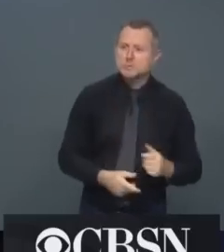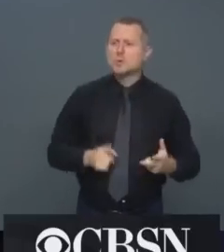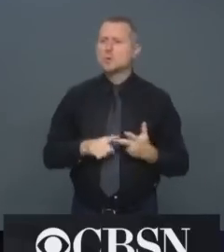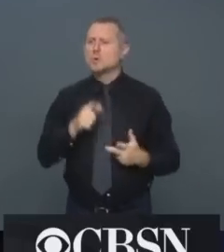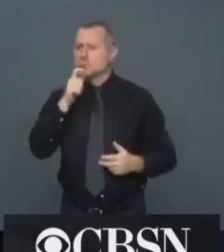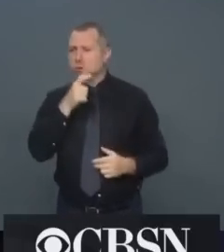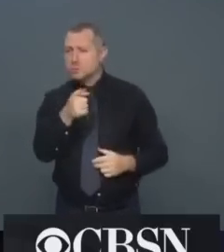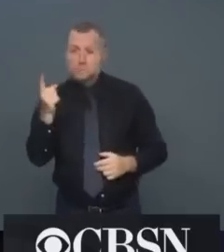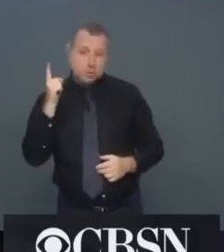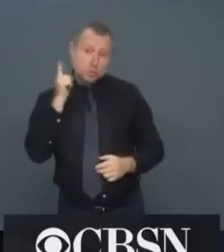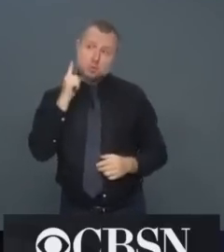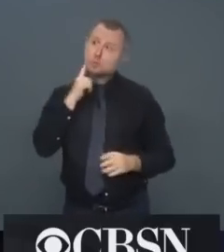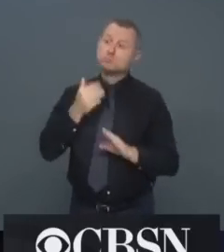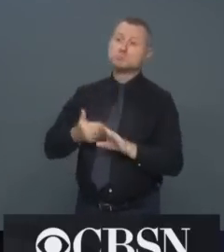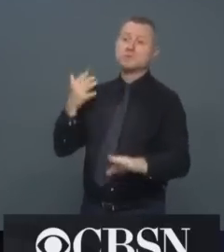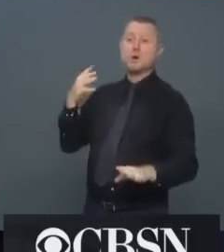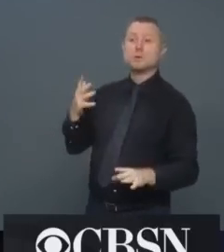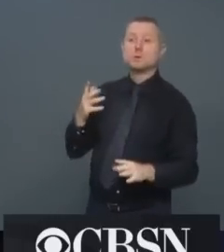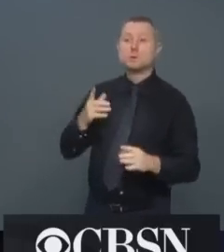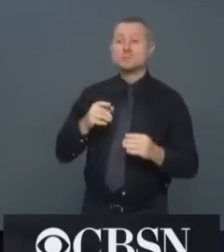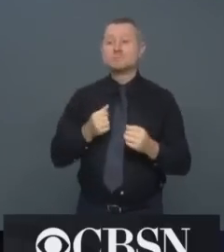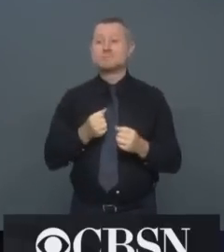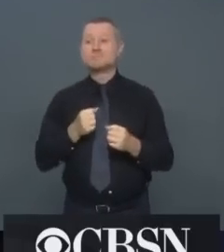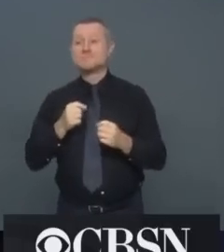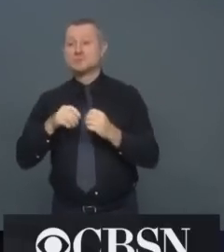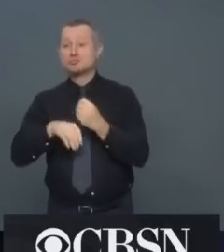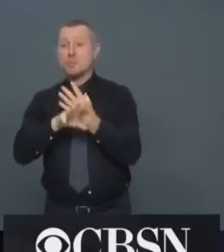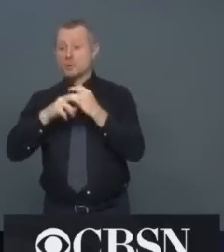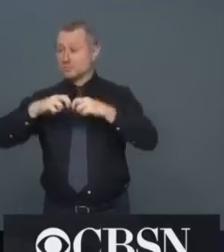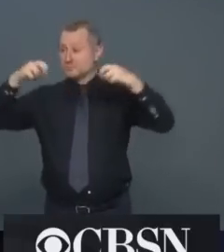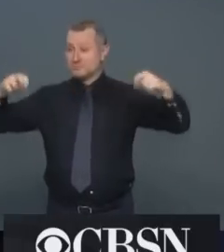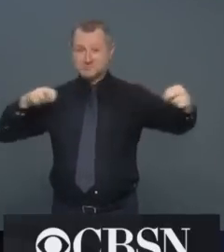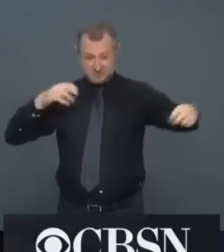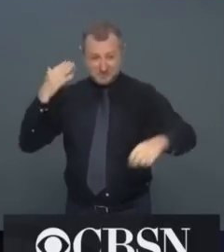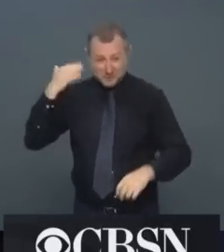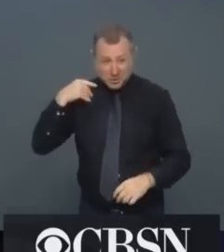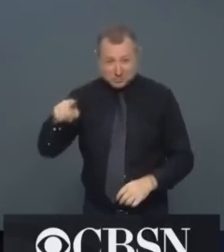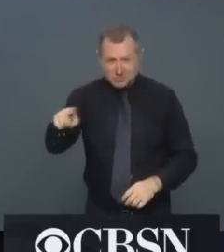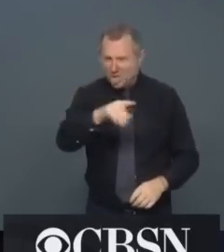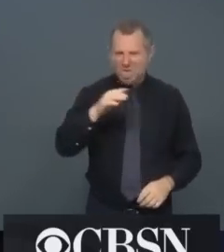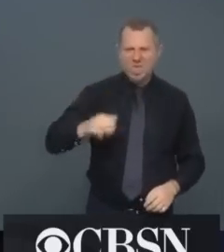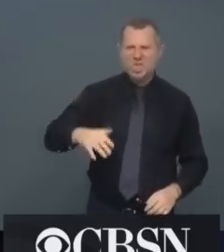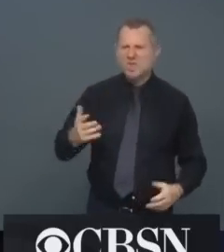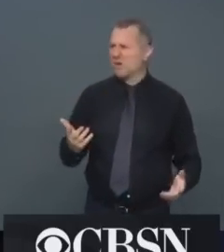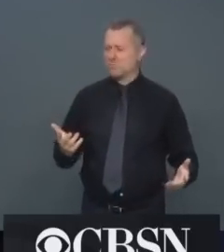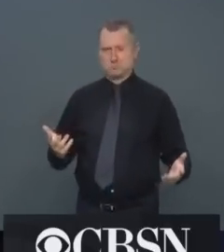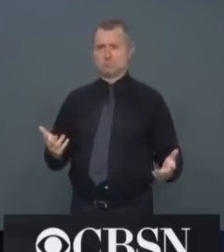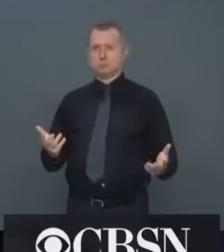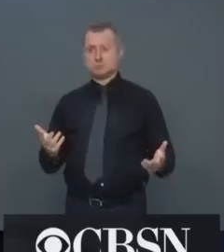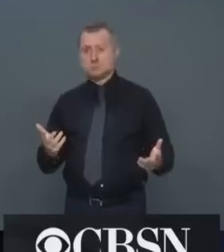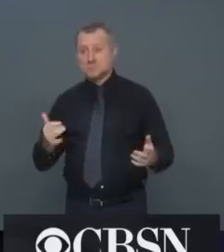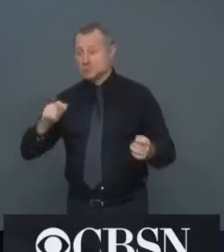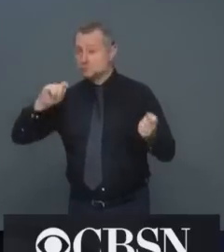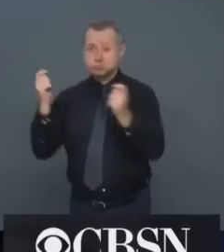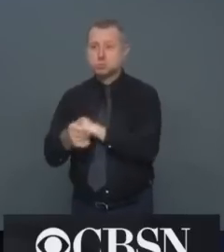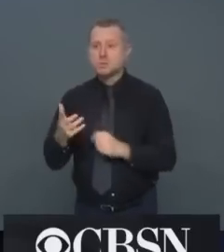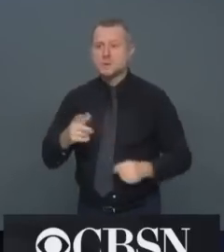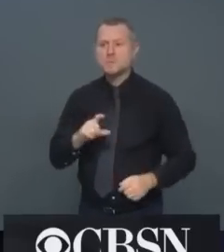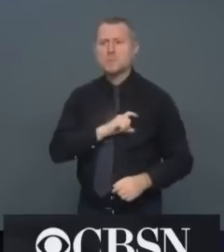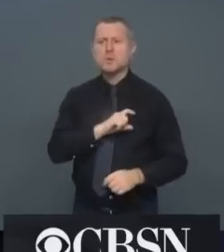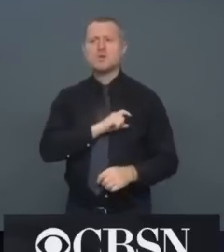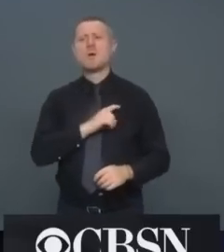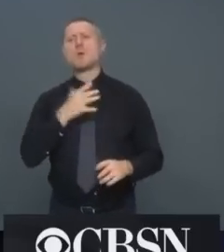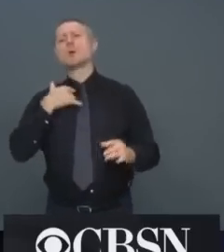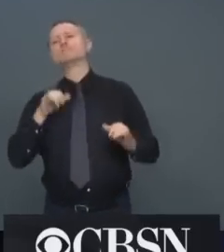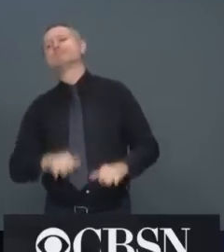learning? All right, redesign public safety. Well, we've always done it this way. I know.